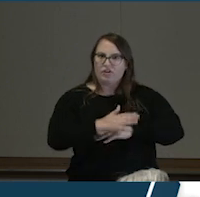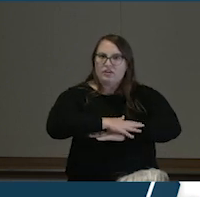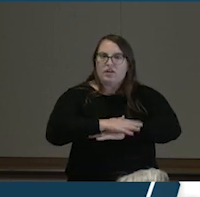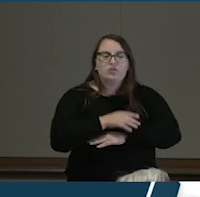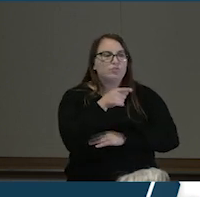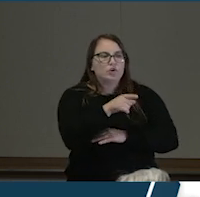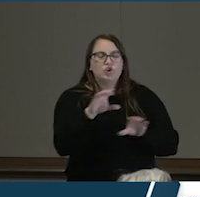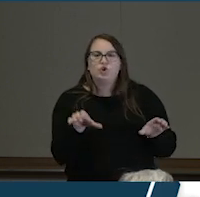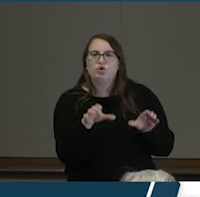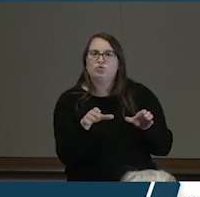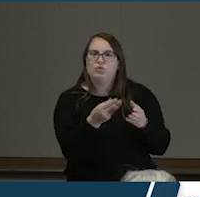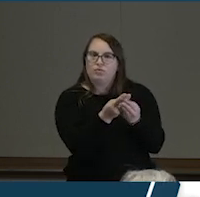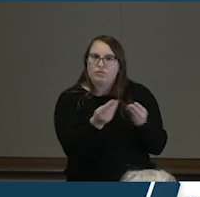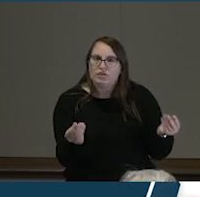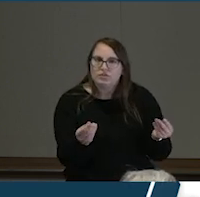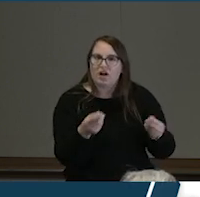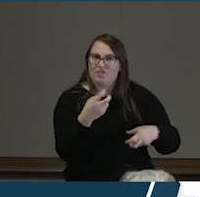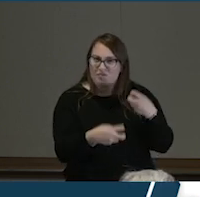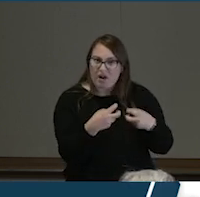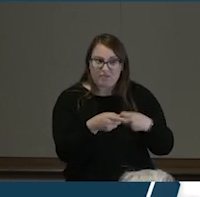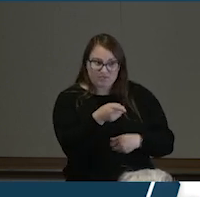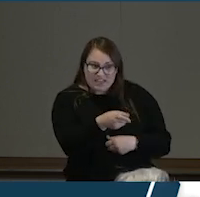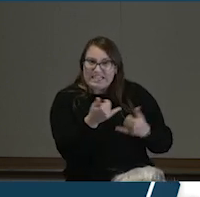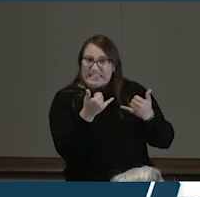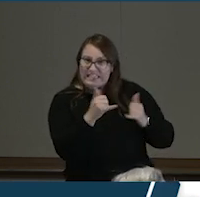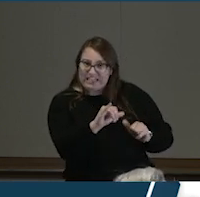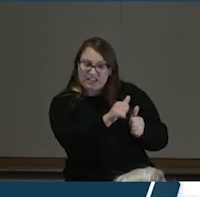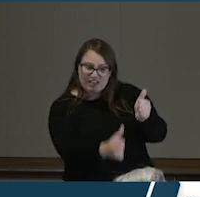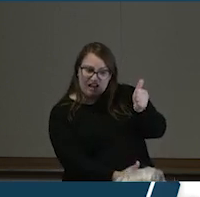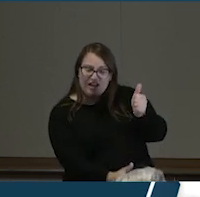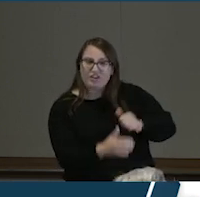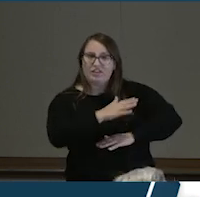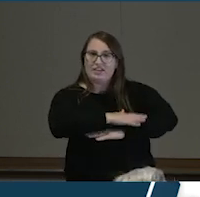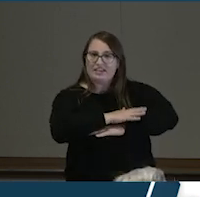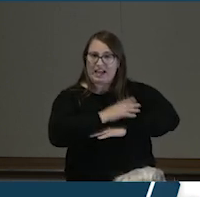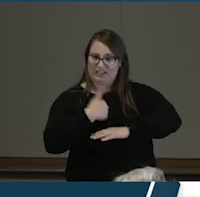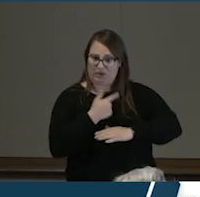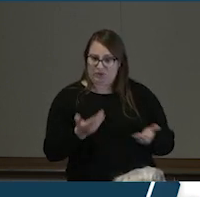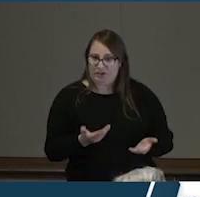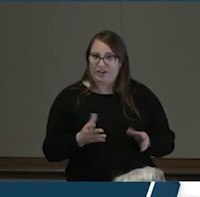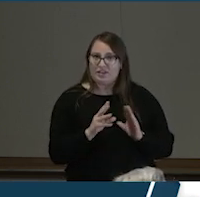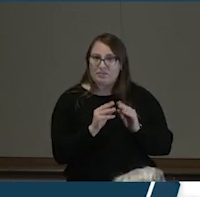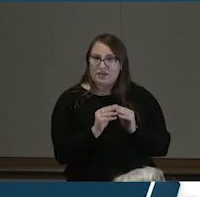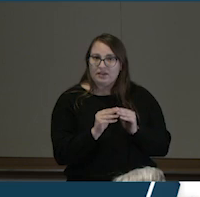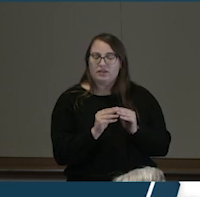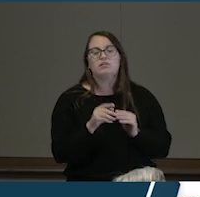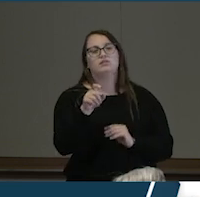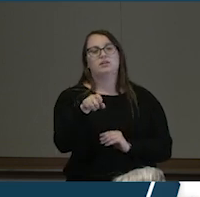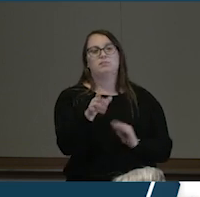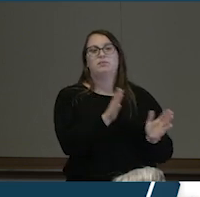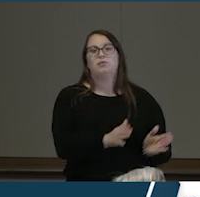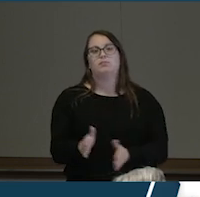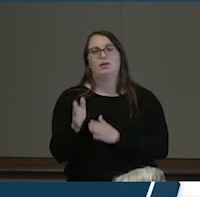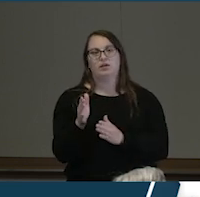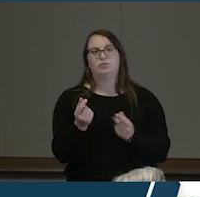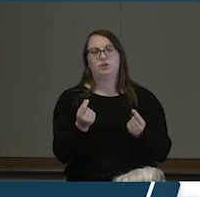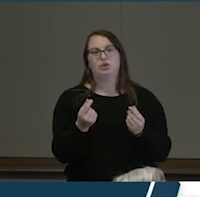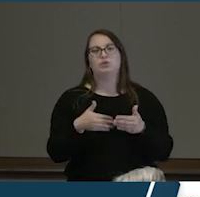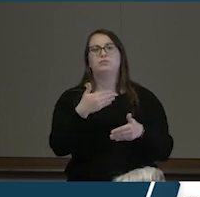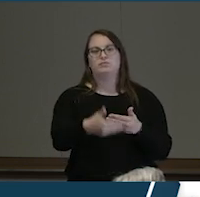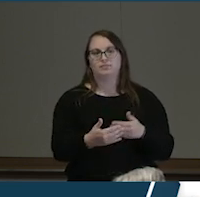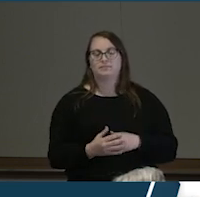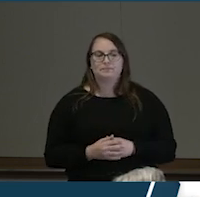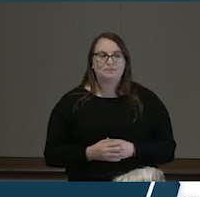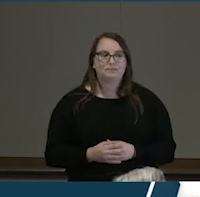do? How is he still under the desk and we're sitting here in a meeting? So you have to be prepared for that stuff. And so being able